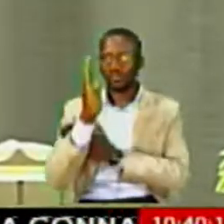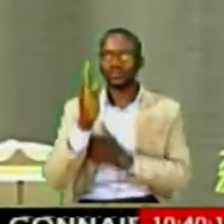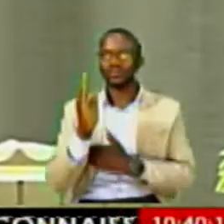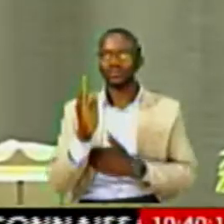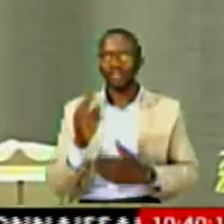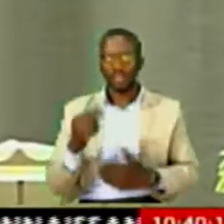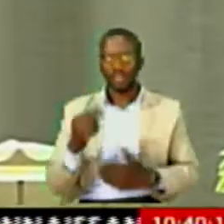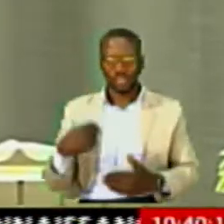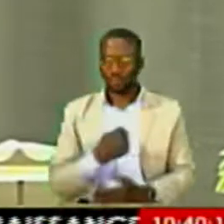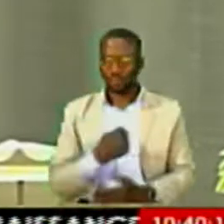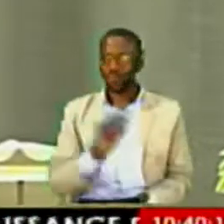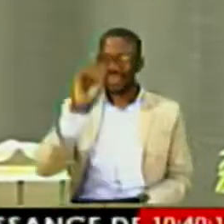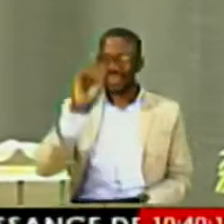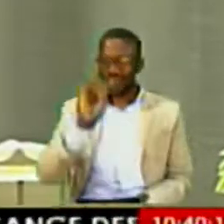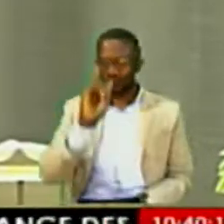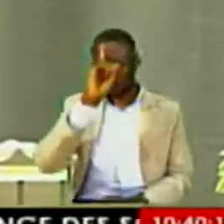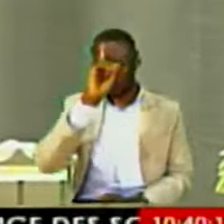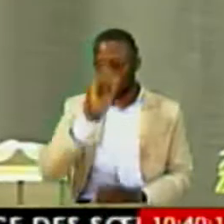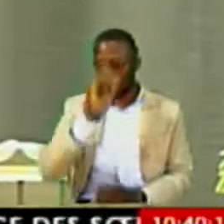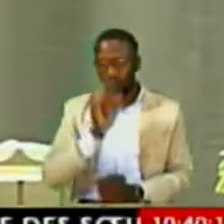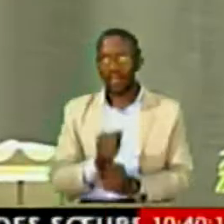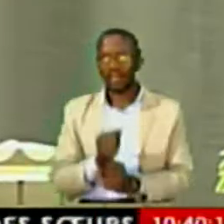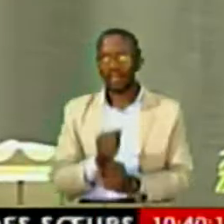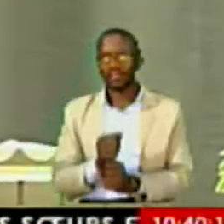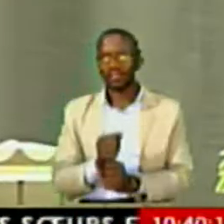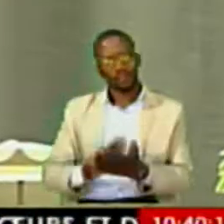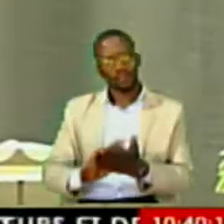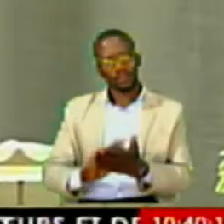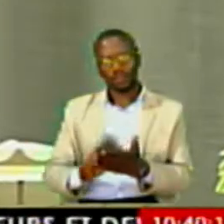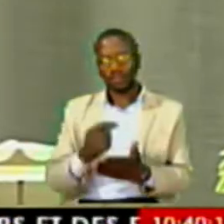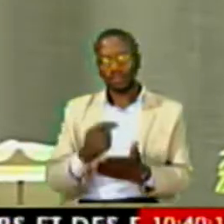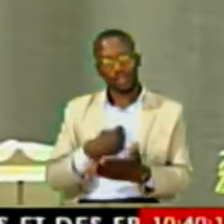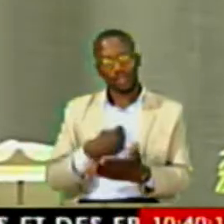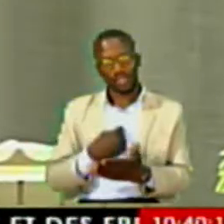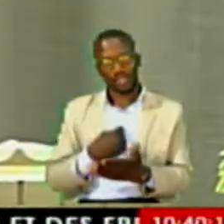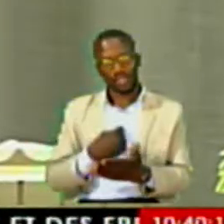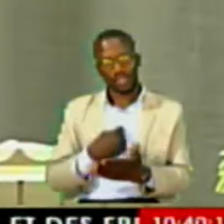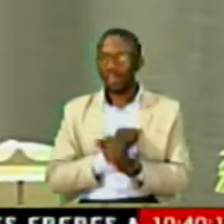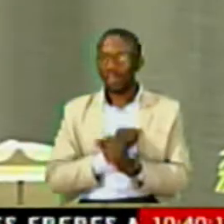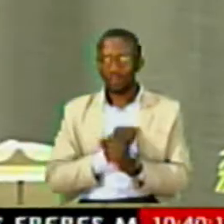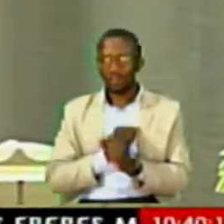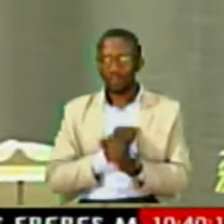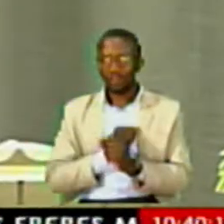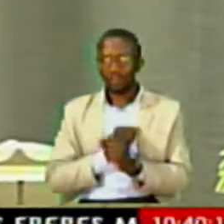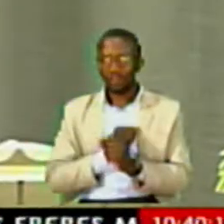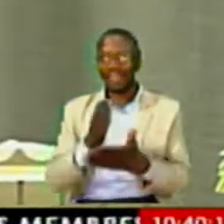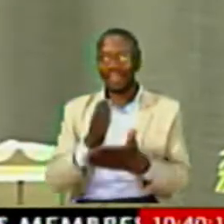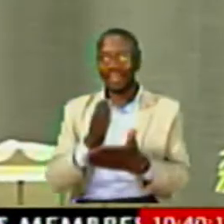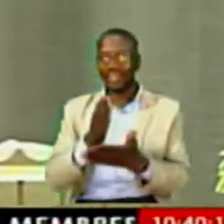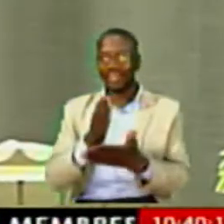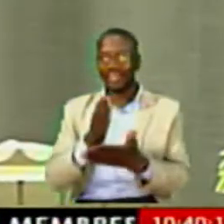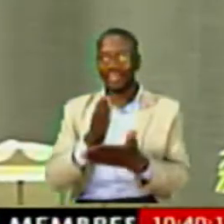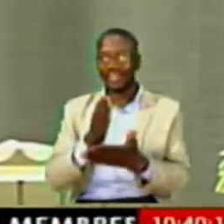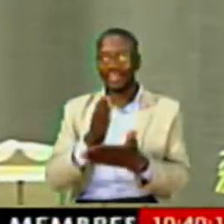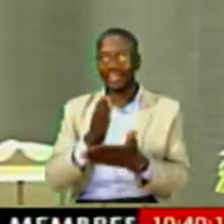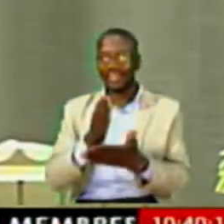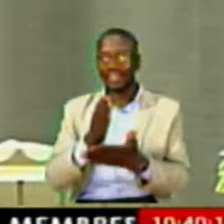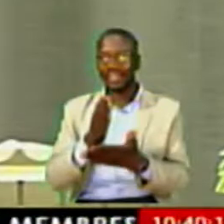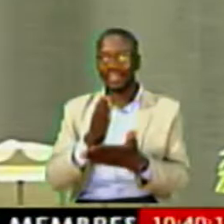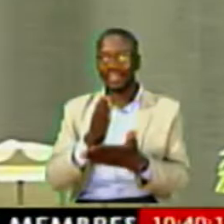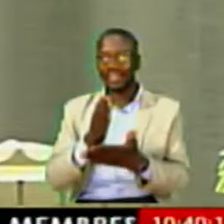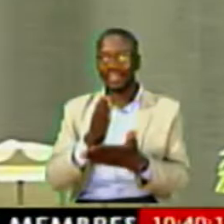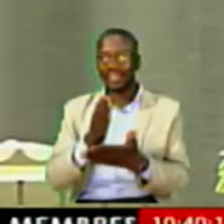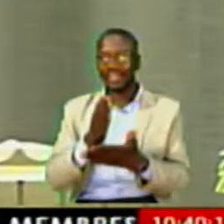devons croire. We need to believe. Excusez-moi, je vais vous dire quelque chose. I'm sorry, I will tell you something. Ils sont tous ensemble. Let's say all